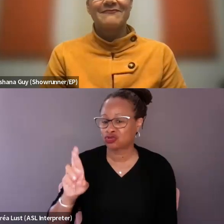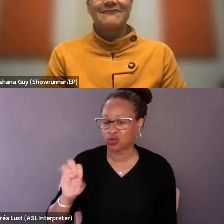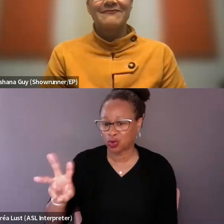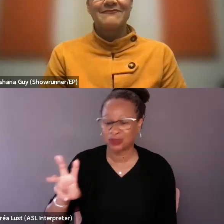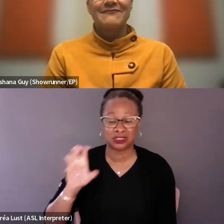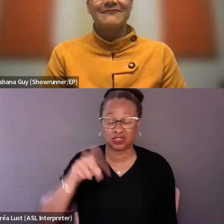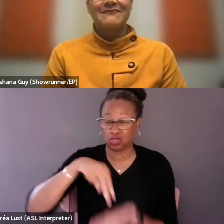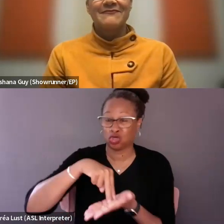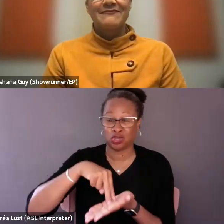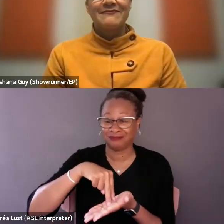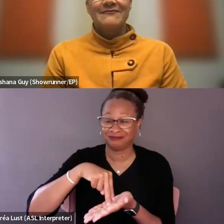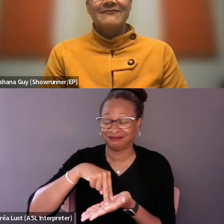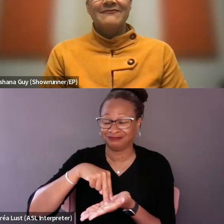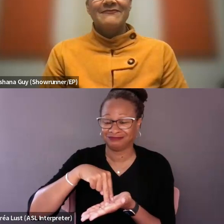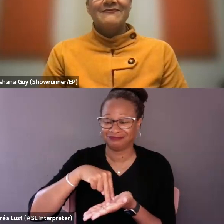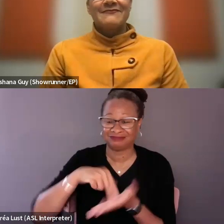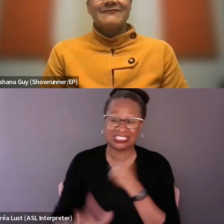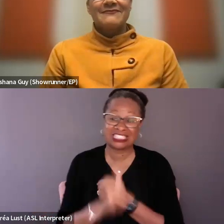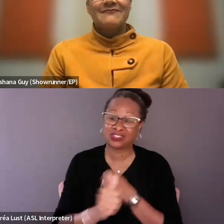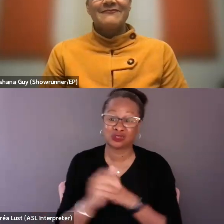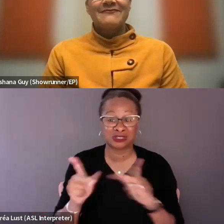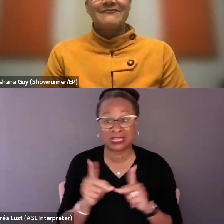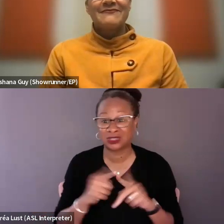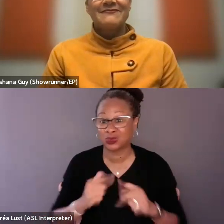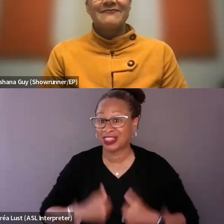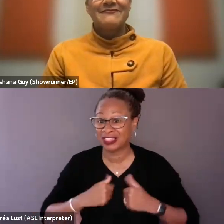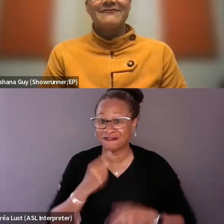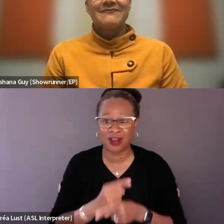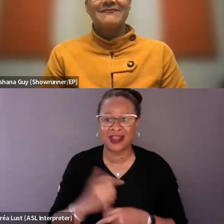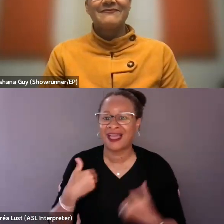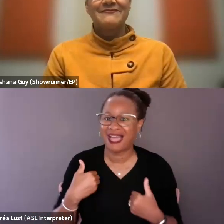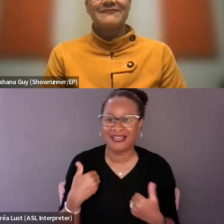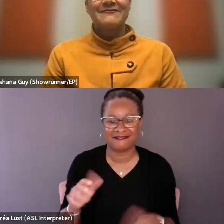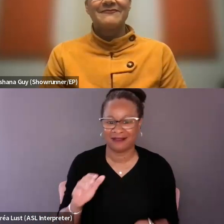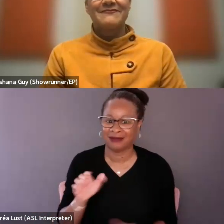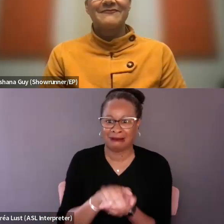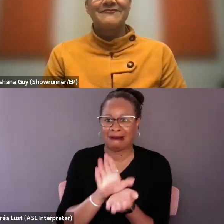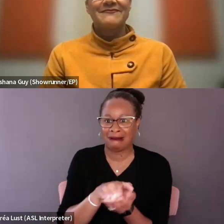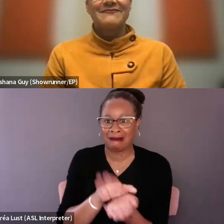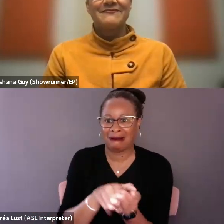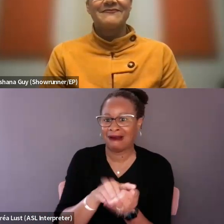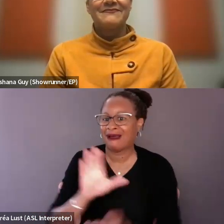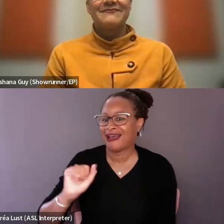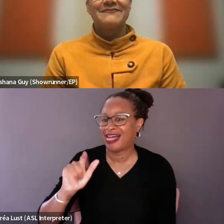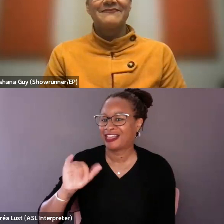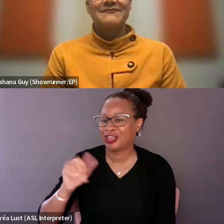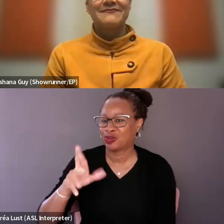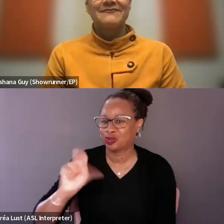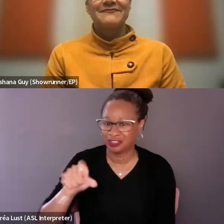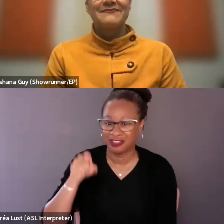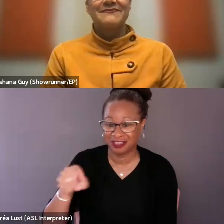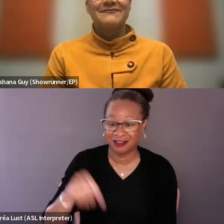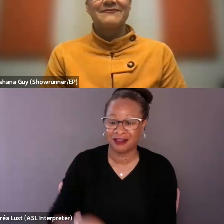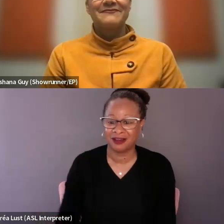in this, you know, it's a dangerous place to live, right? There are alligators, which one just reminded you that the reason these